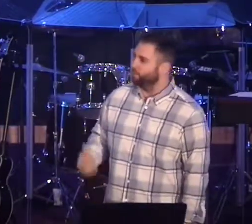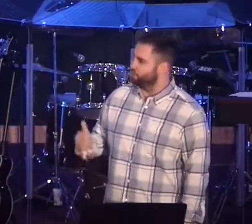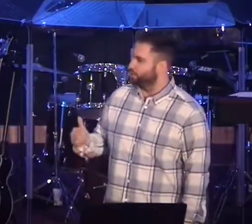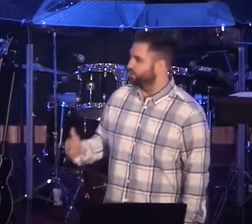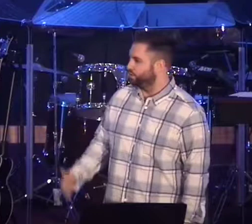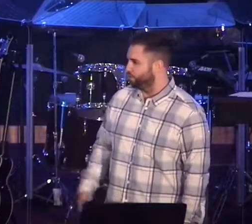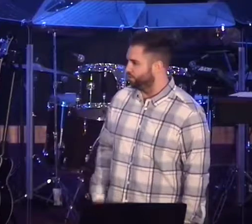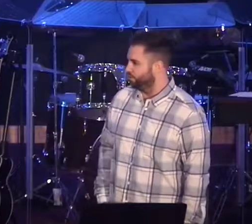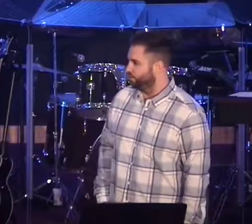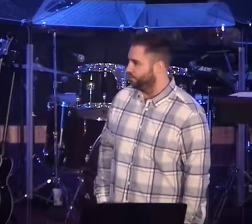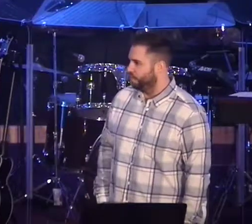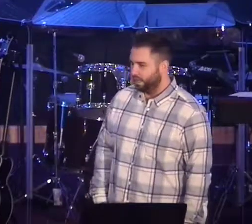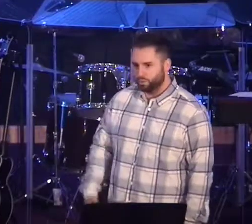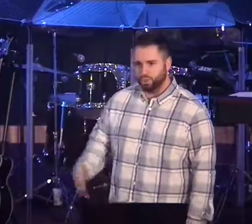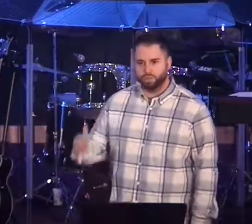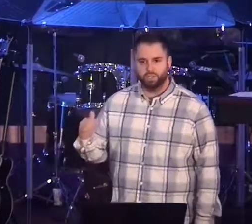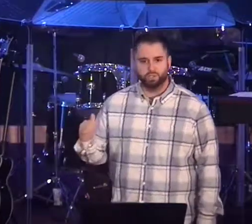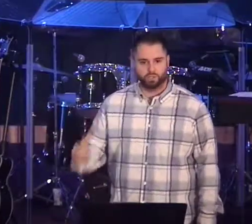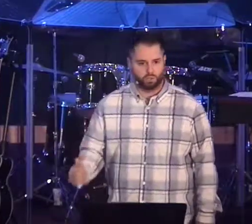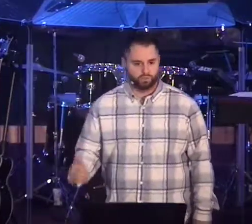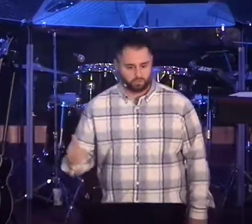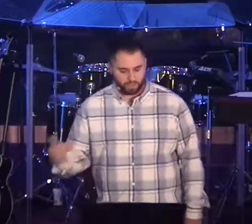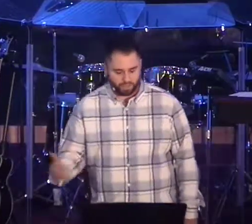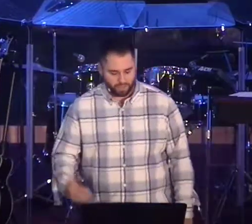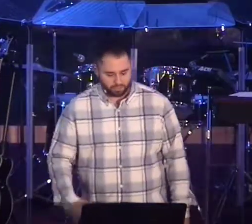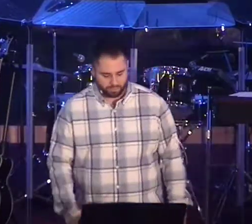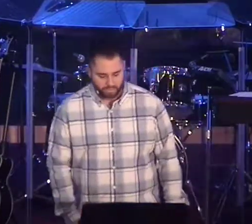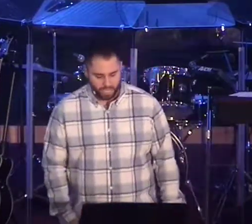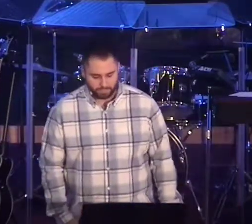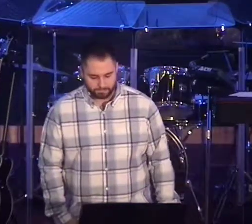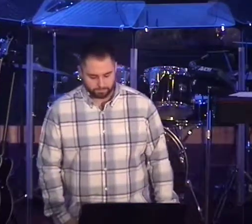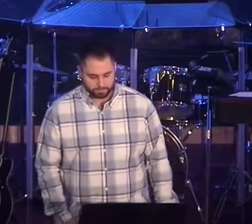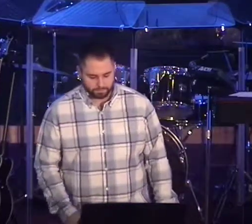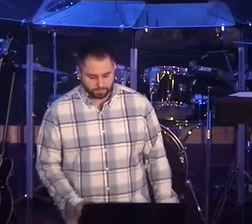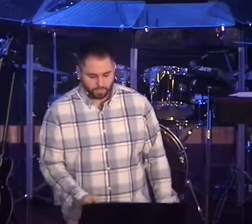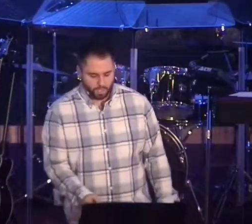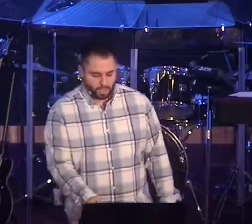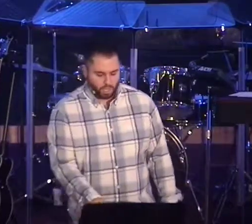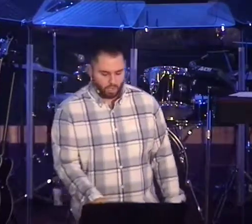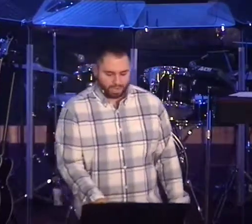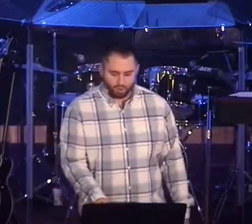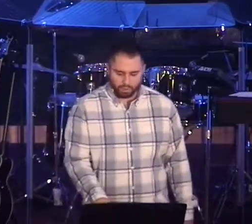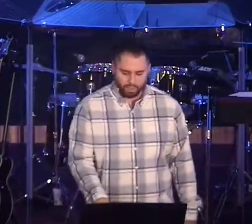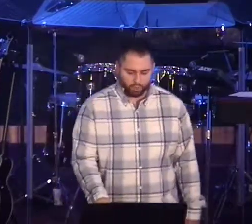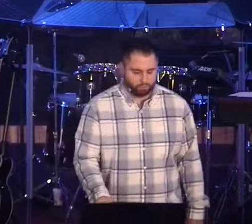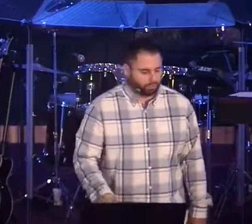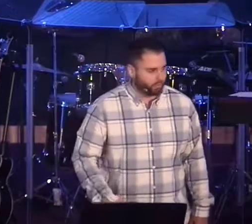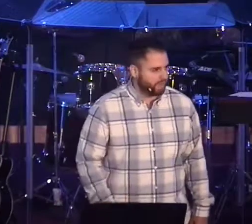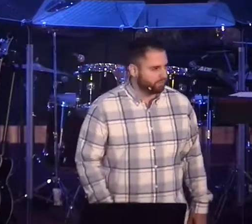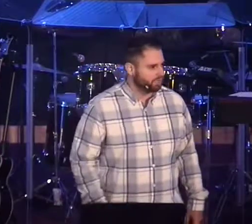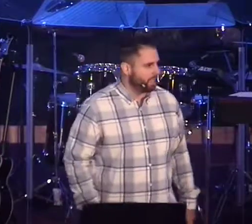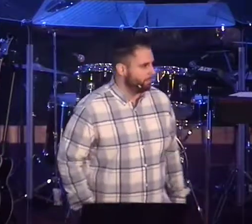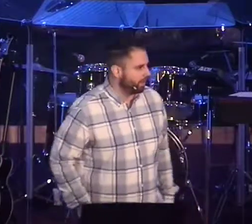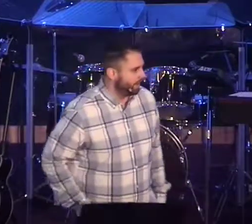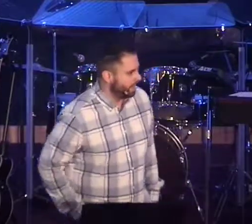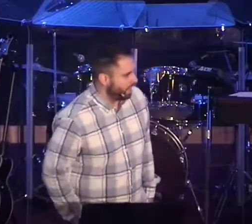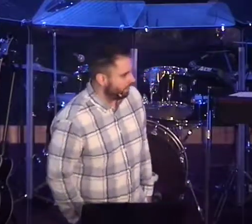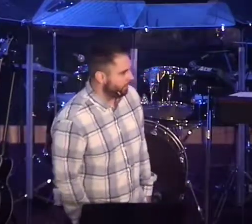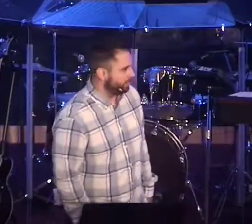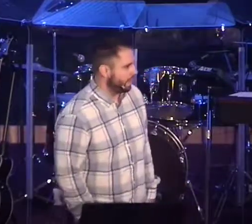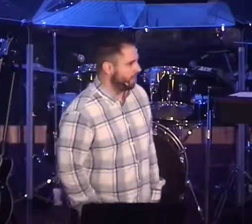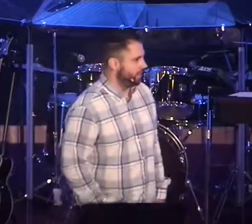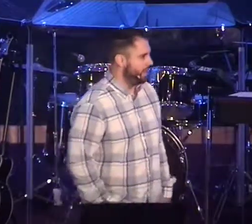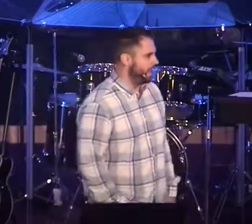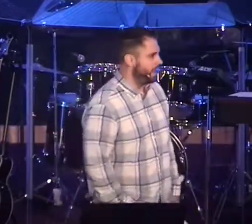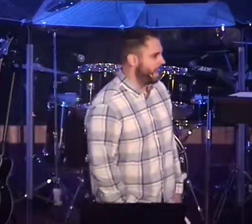fact they were chosen to serve. They were chosen to serve, to bring about the Messiah. You know, I don't know about you, but when I first got married, I